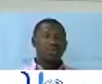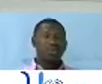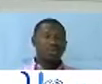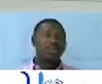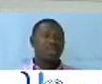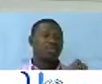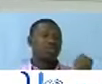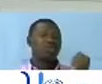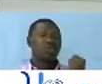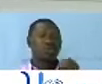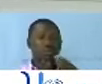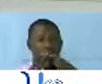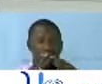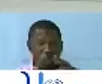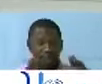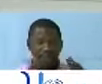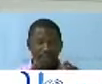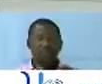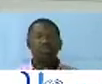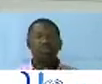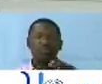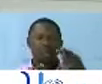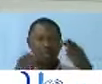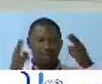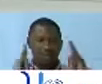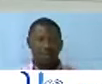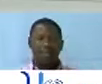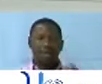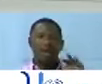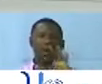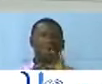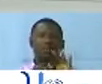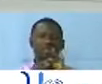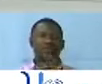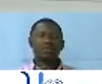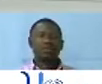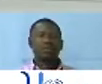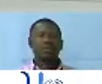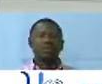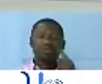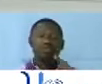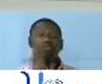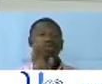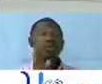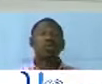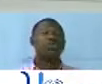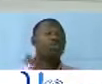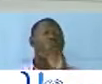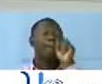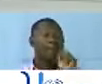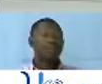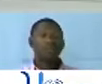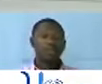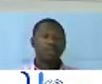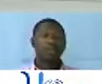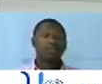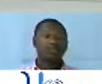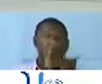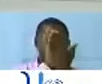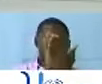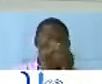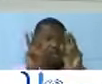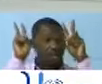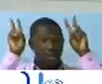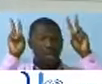ko yubante ci mbotay loya yi. That essentially nobody can stand in his way. He's like a bulldozer. Nobody can stand in his